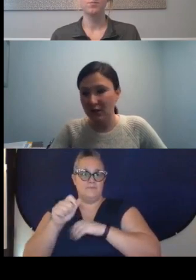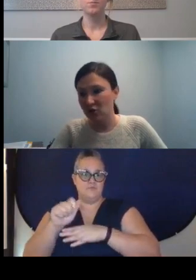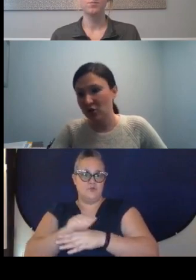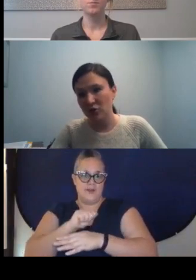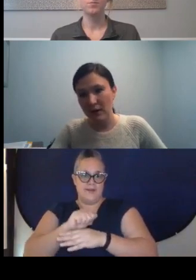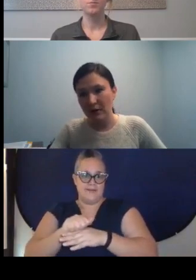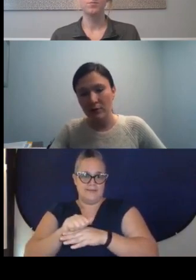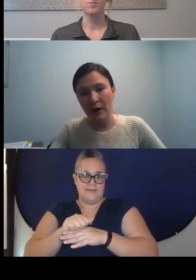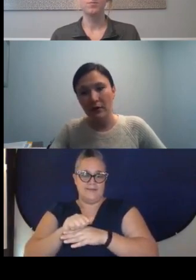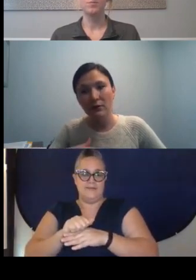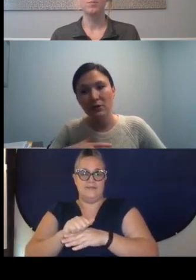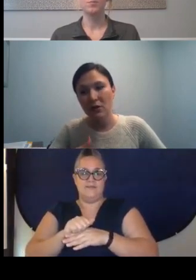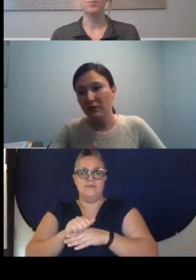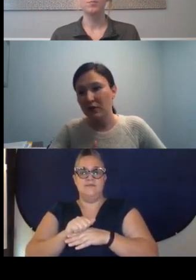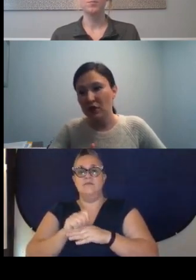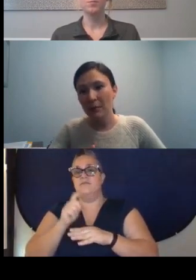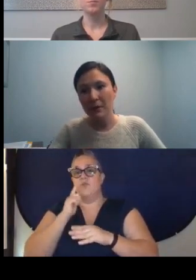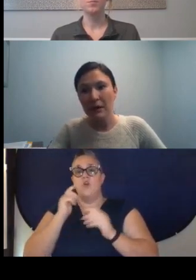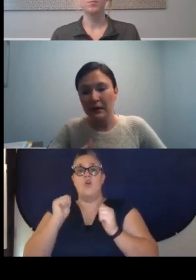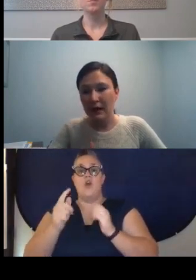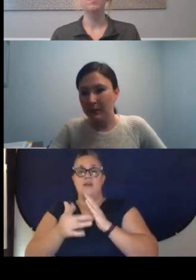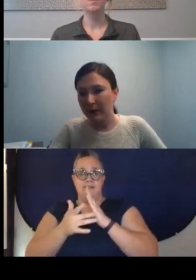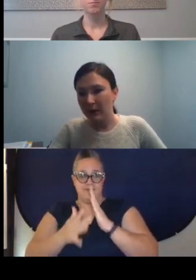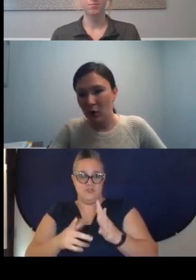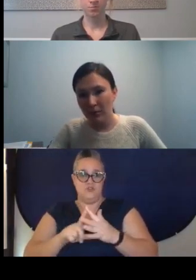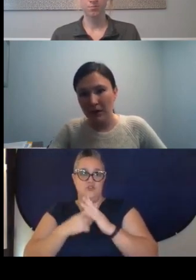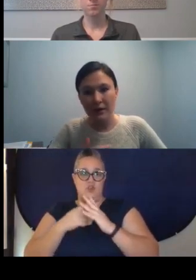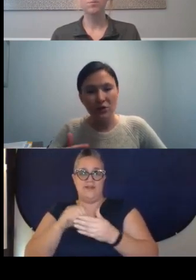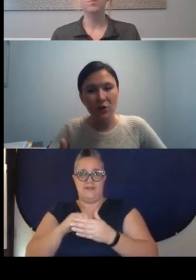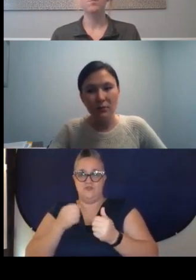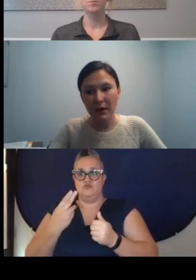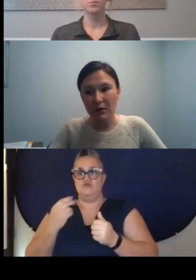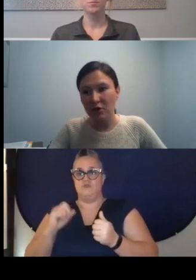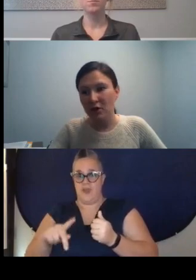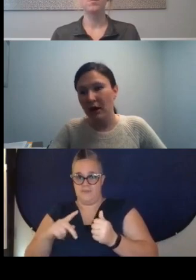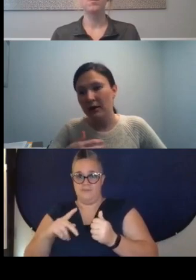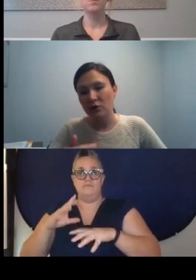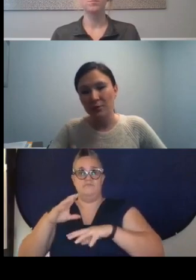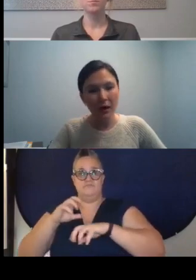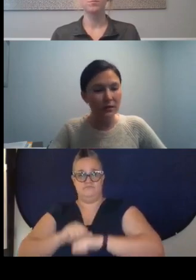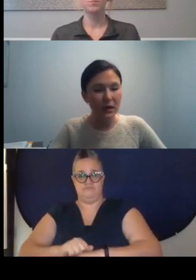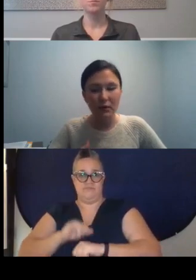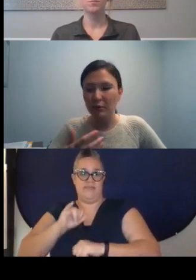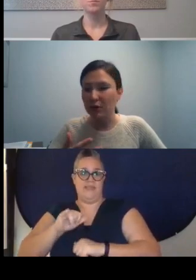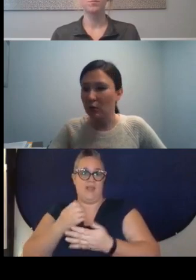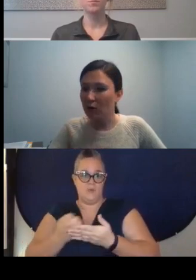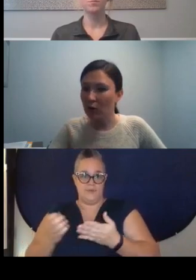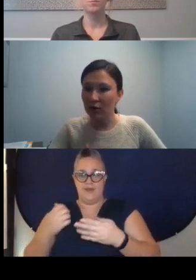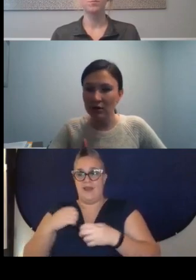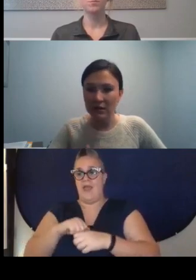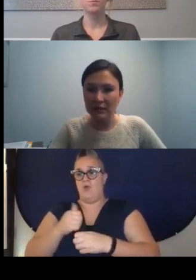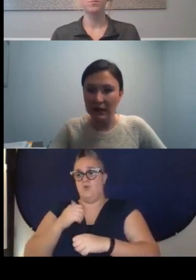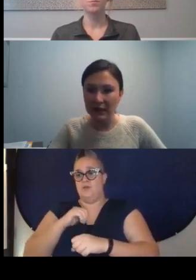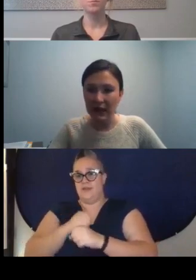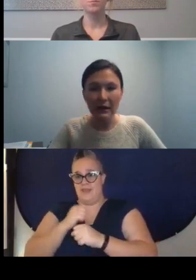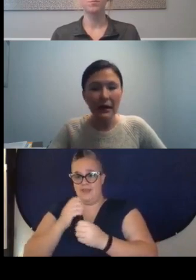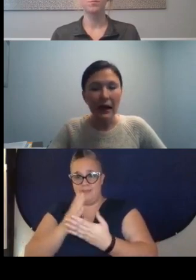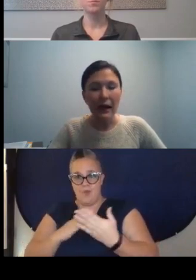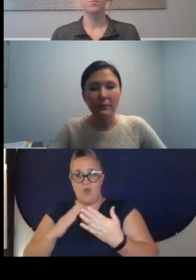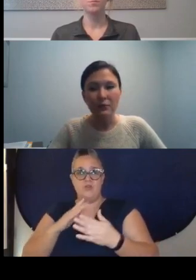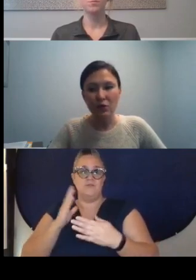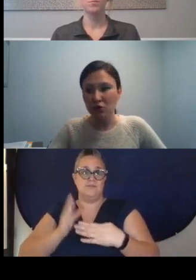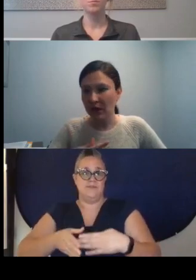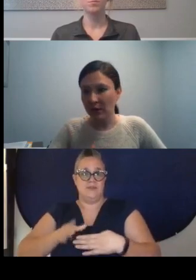all of our technicians, no matter their background, start off in the shop, get acclimated to the equipment, get to know your manager, how to get your parts, how to complete your work orders, things like